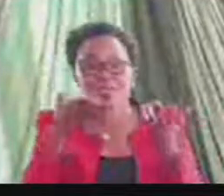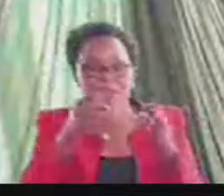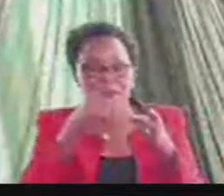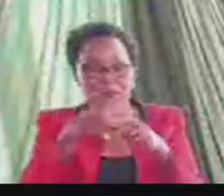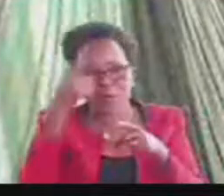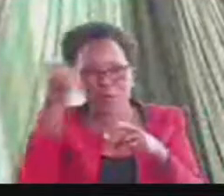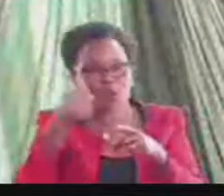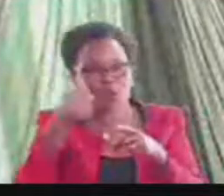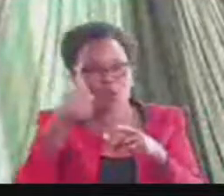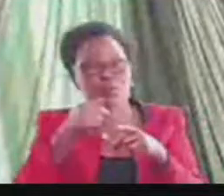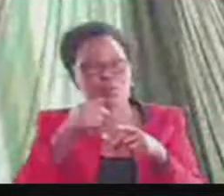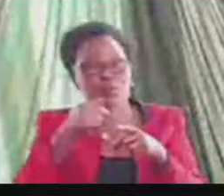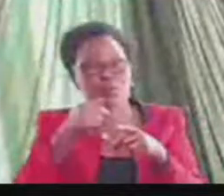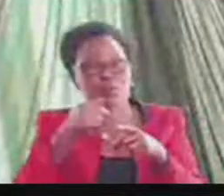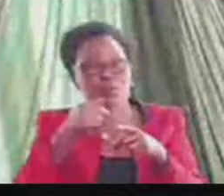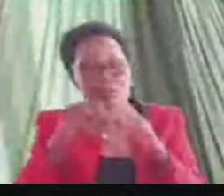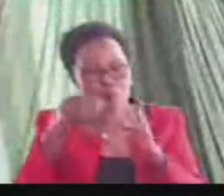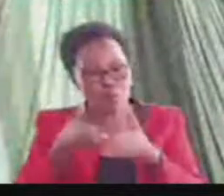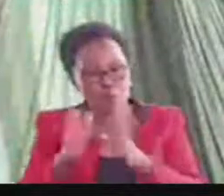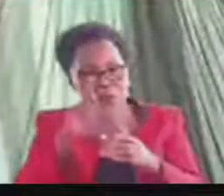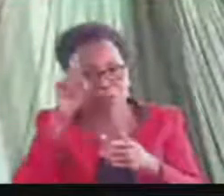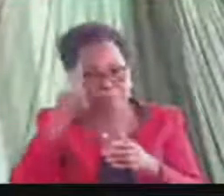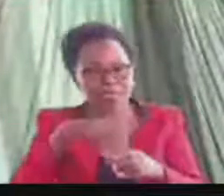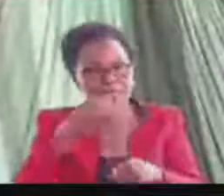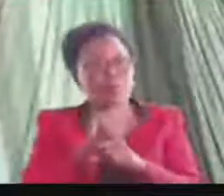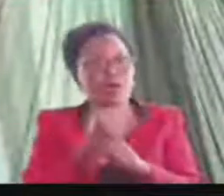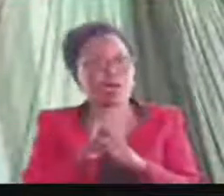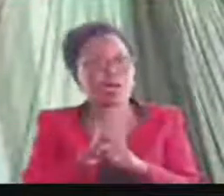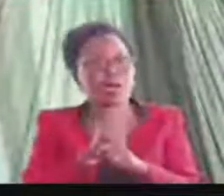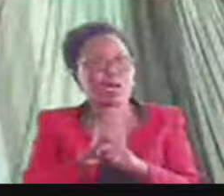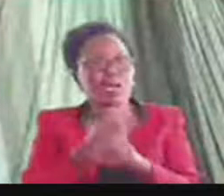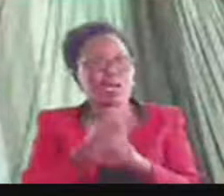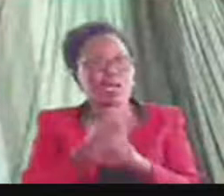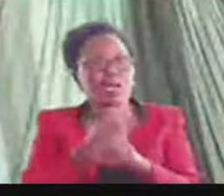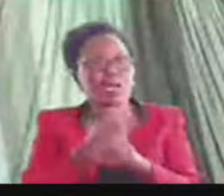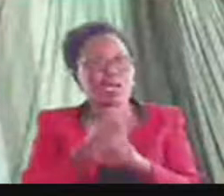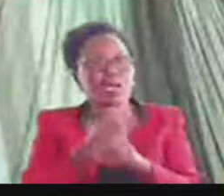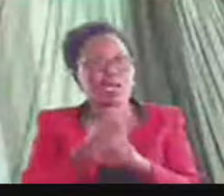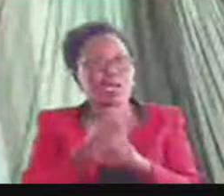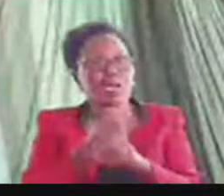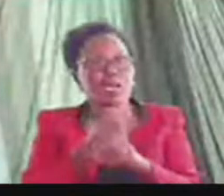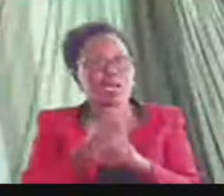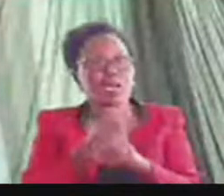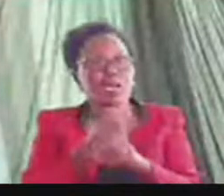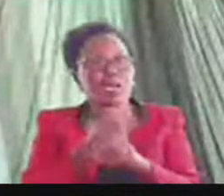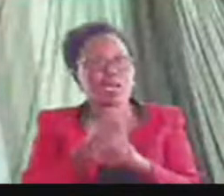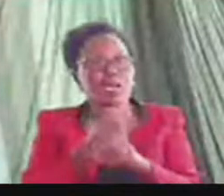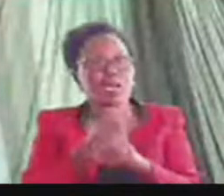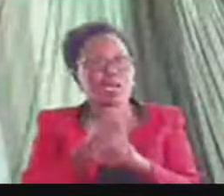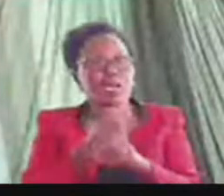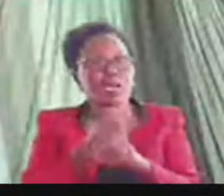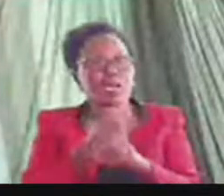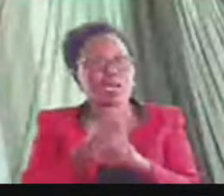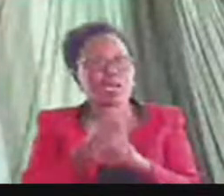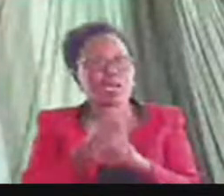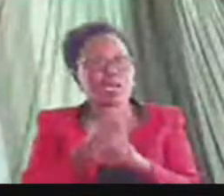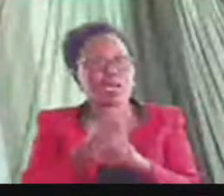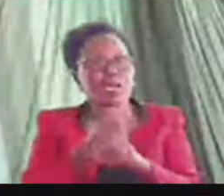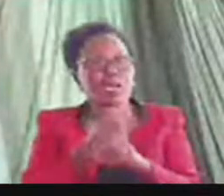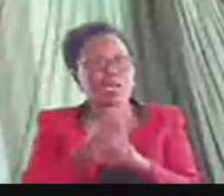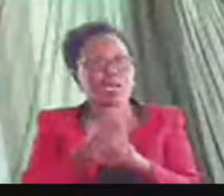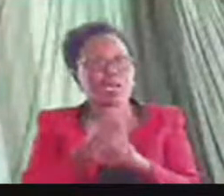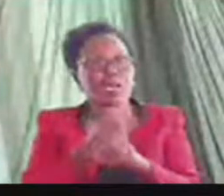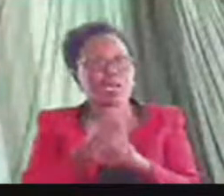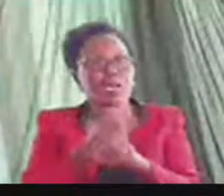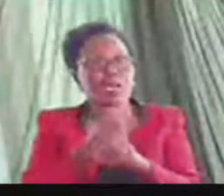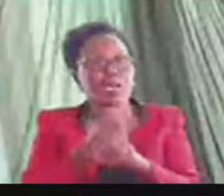of conduct is that you have to work. That's why within the certain parameters, and if you are not fulfilling your obligations, then when do